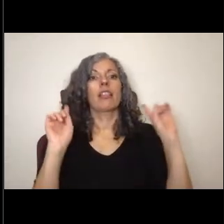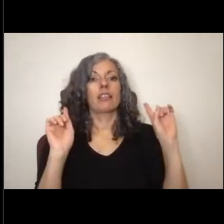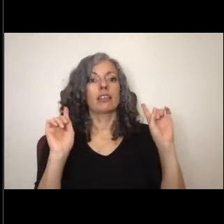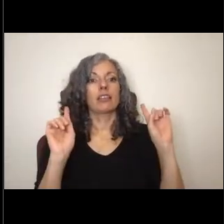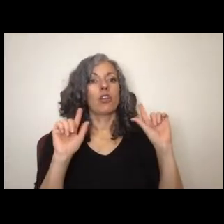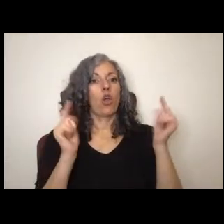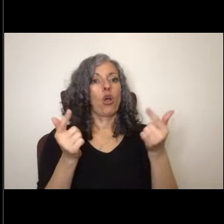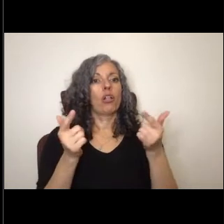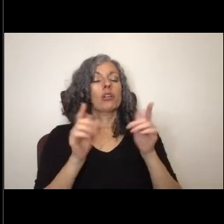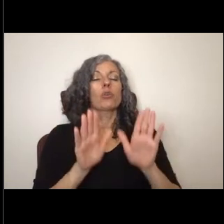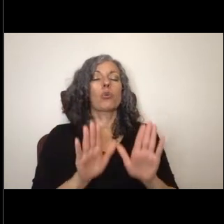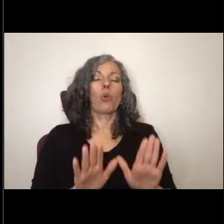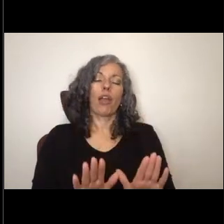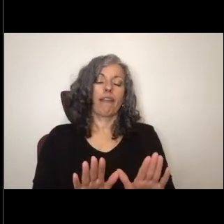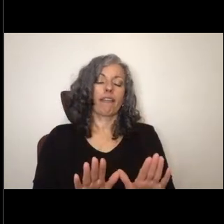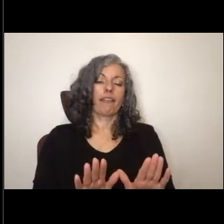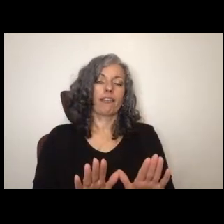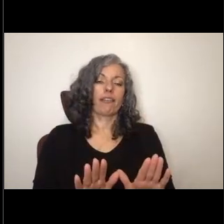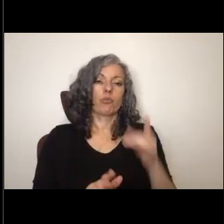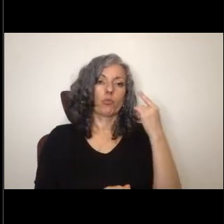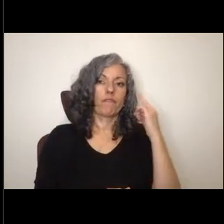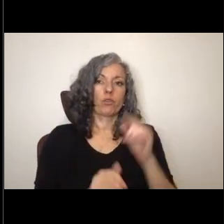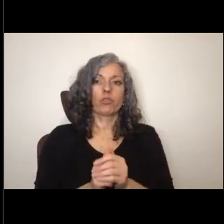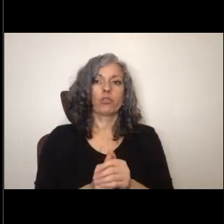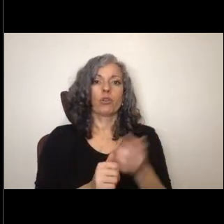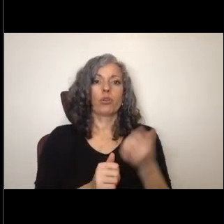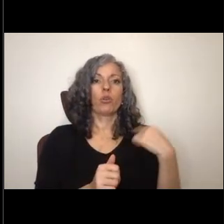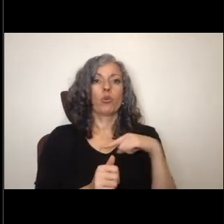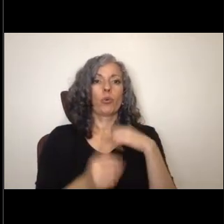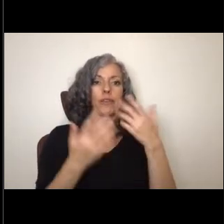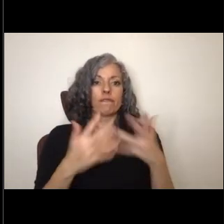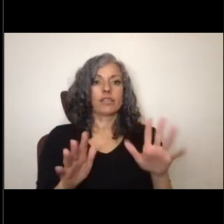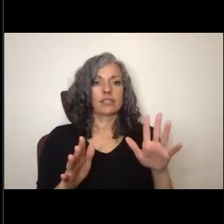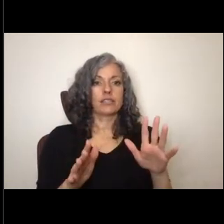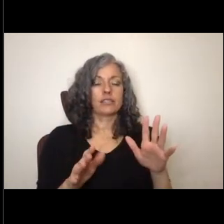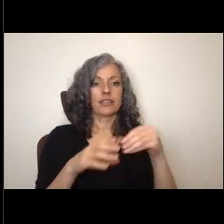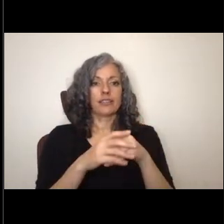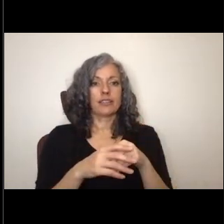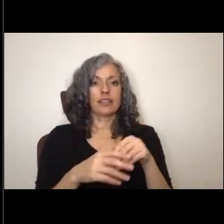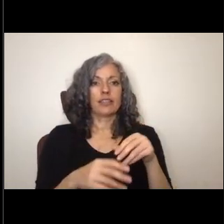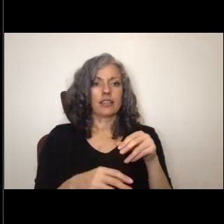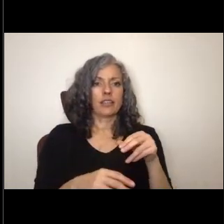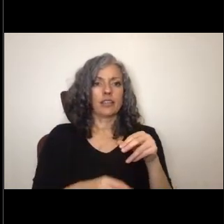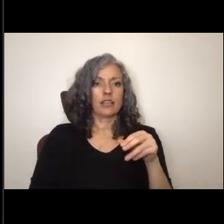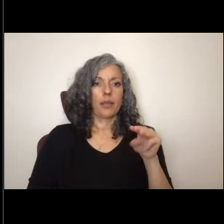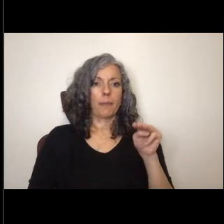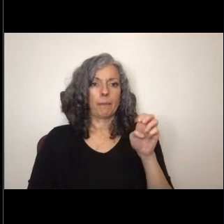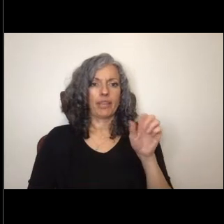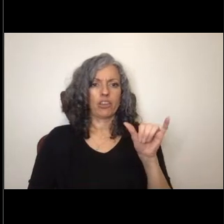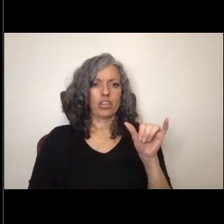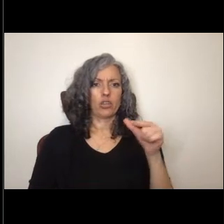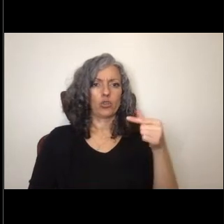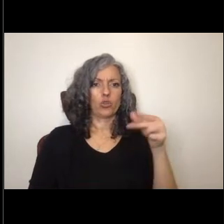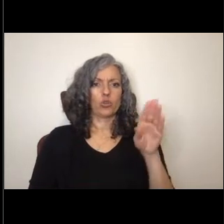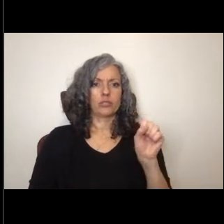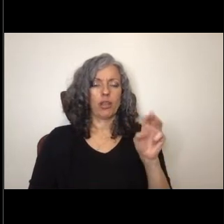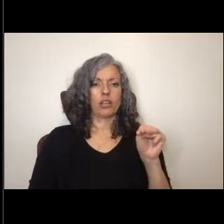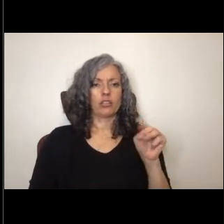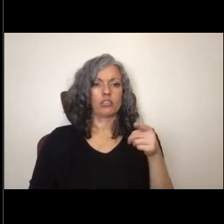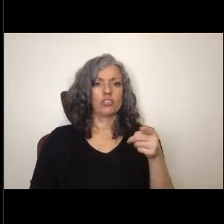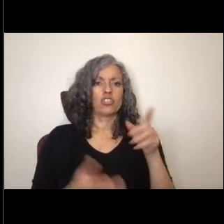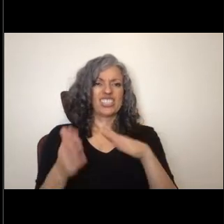silence as we adjourn in the name of Mary Guzman, who perished on the I-5 freeway,